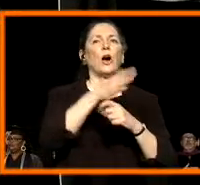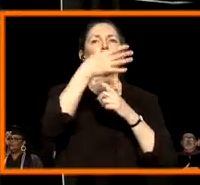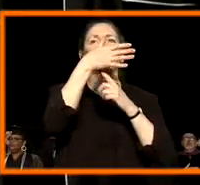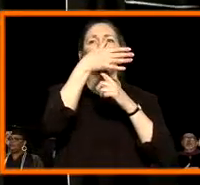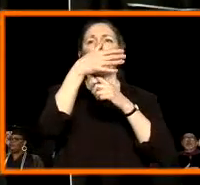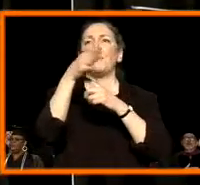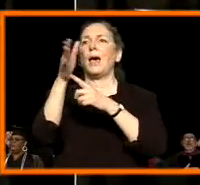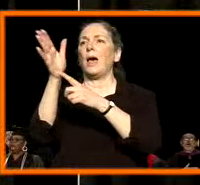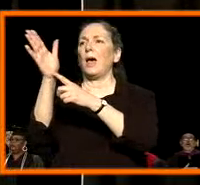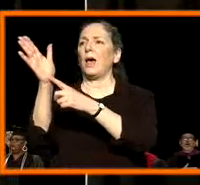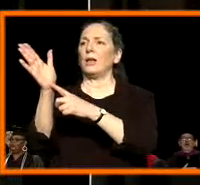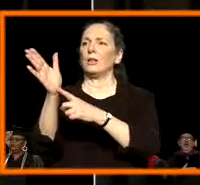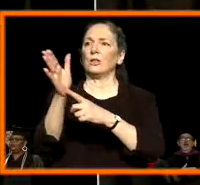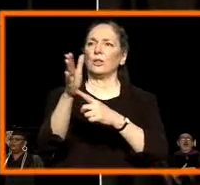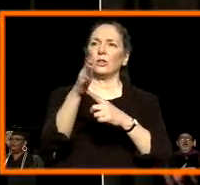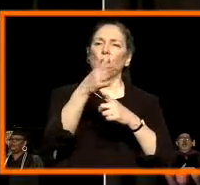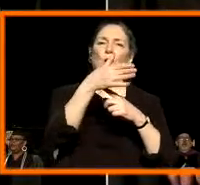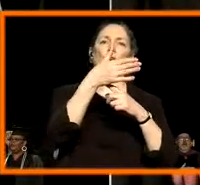star-spangled